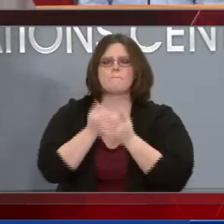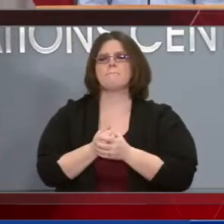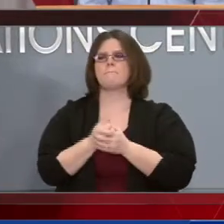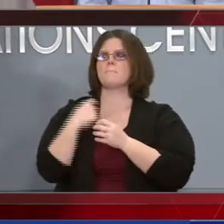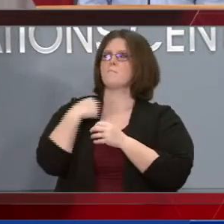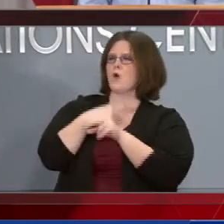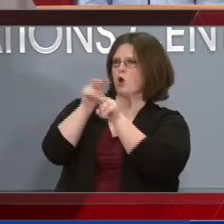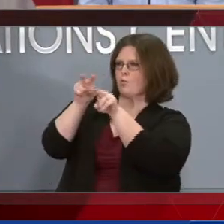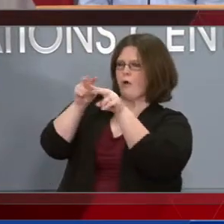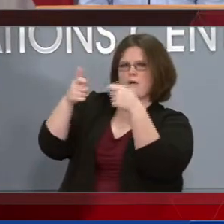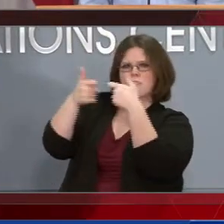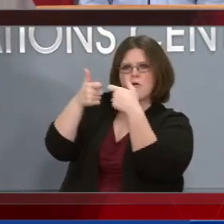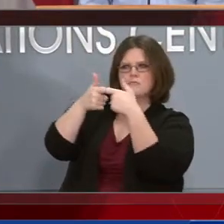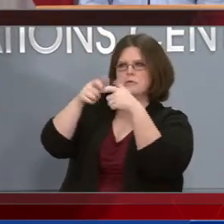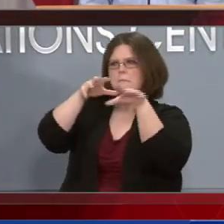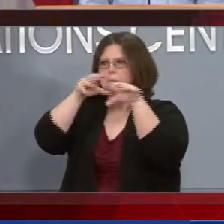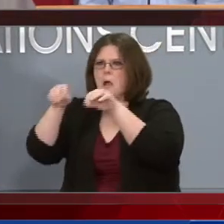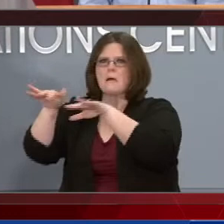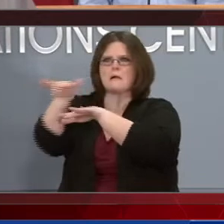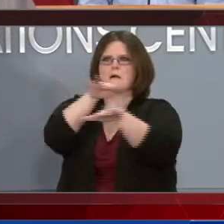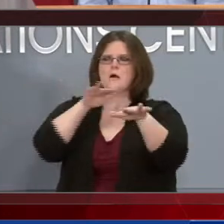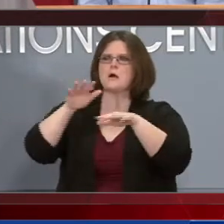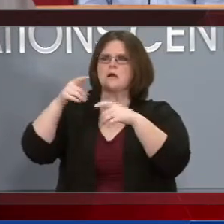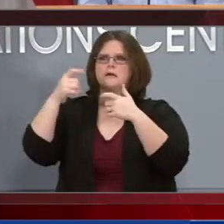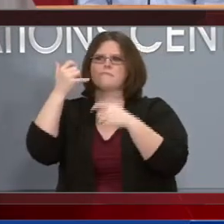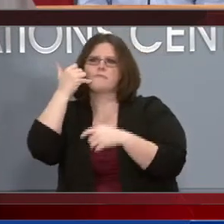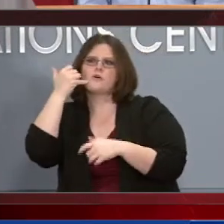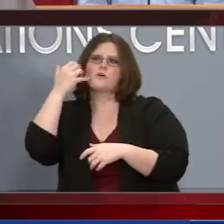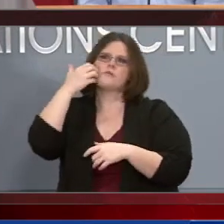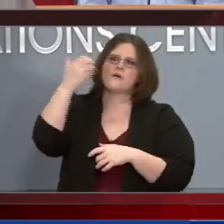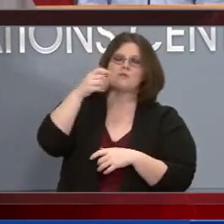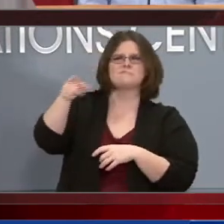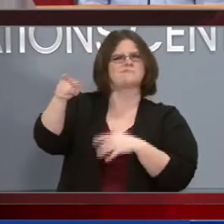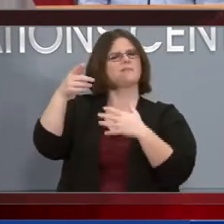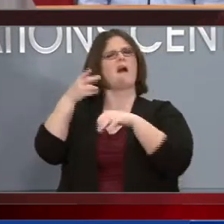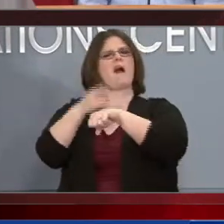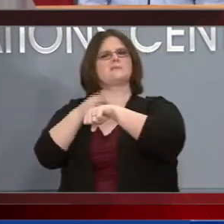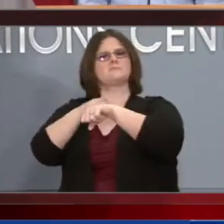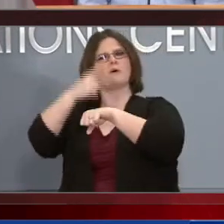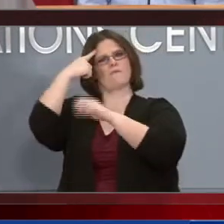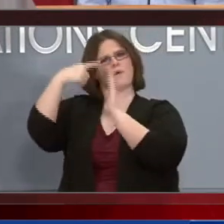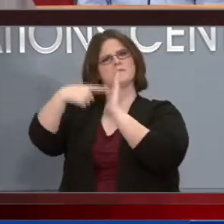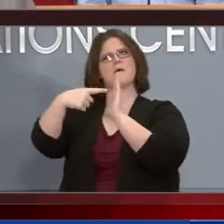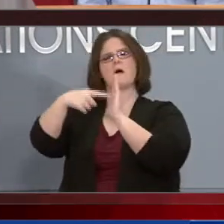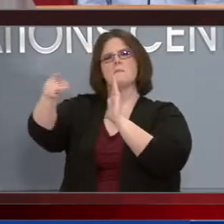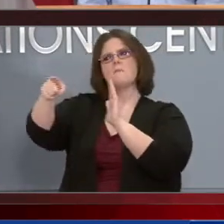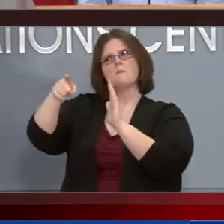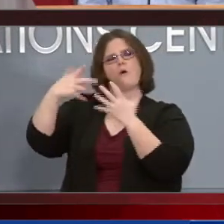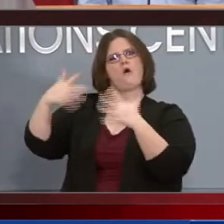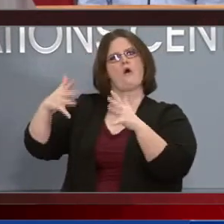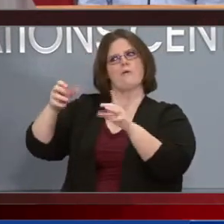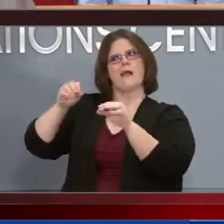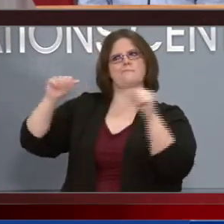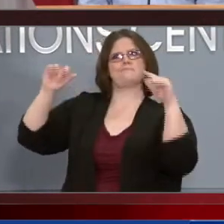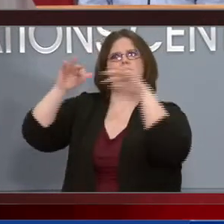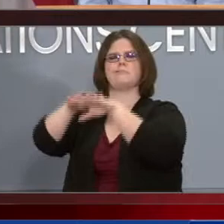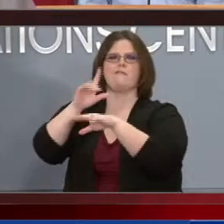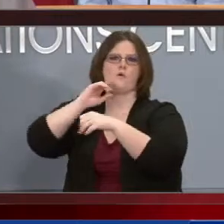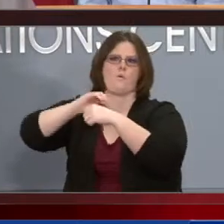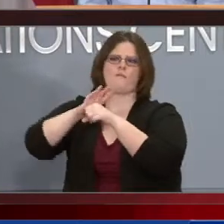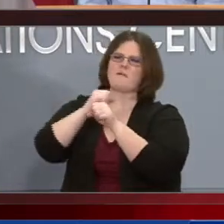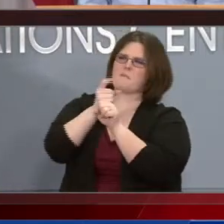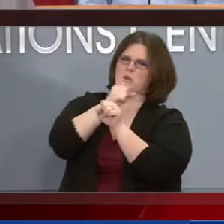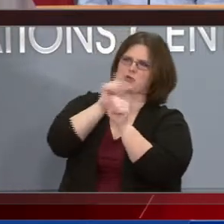for impacts such as health care while we know they're already impacted by COVID-19. We're also continuing to coordinate with private sector partners